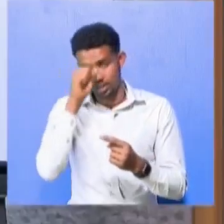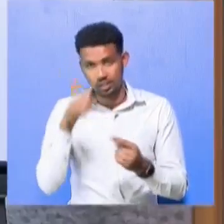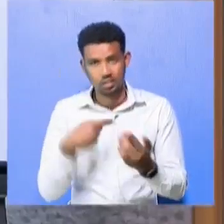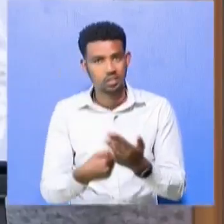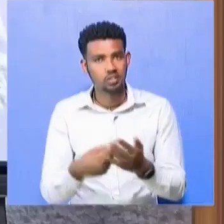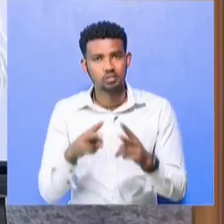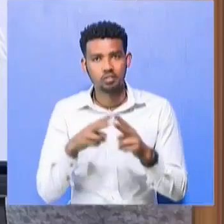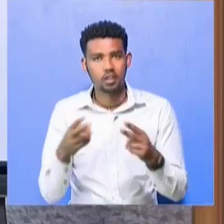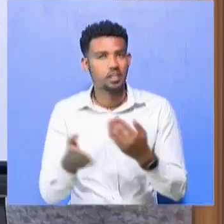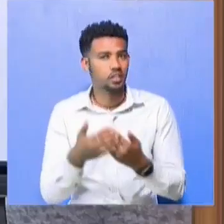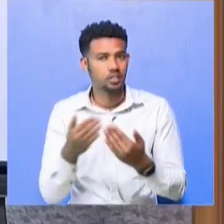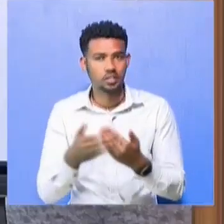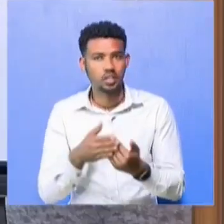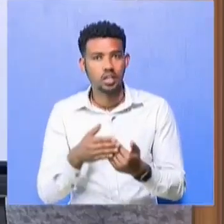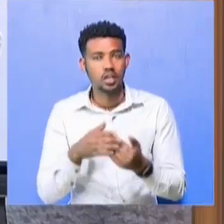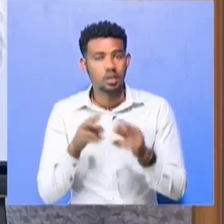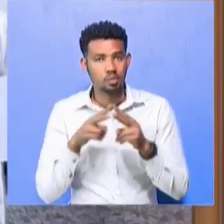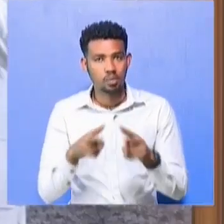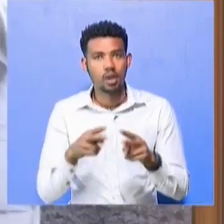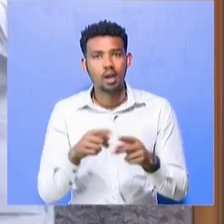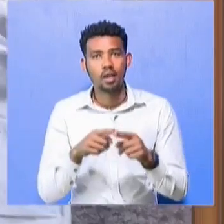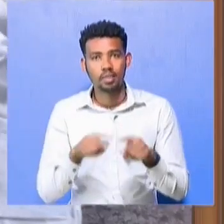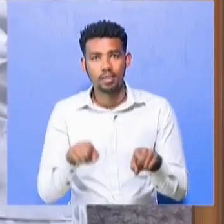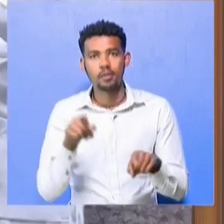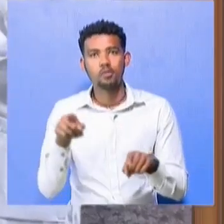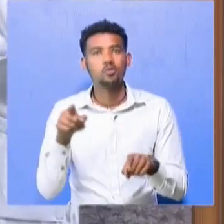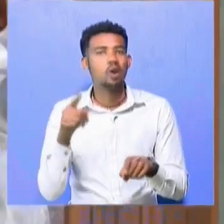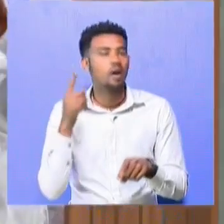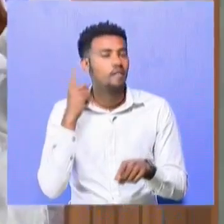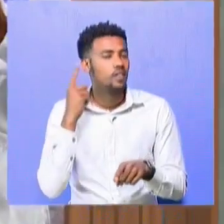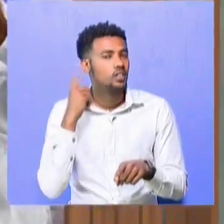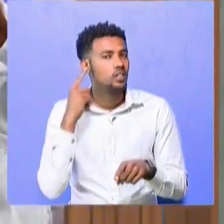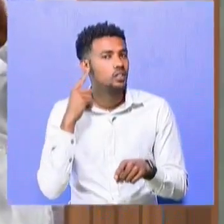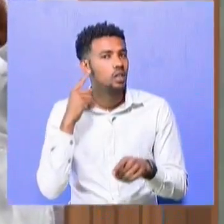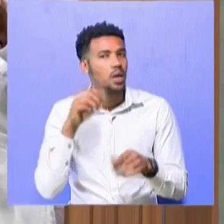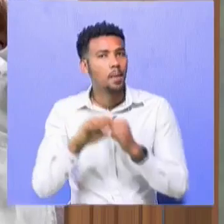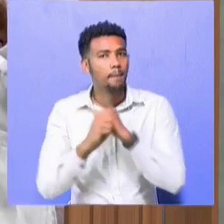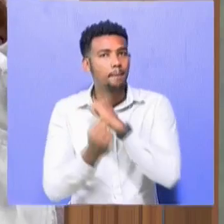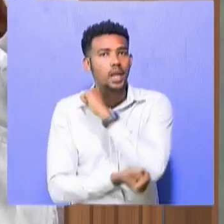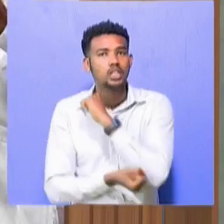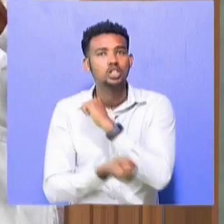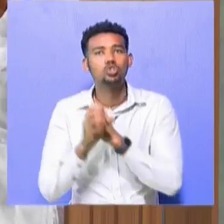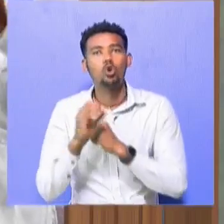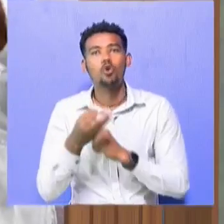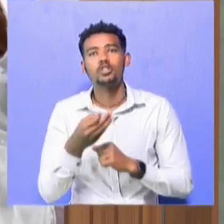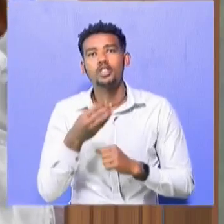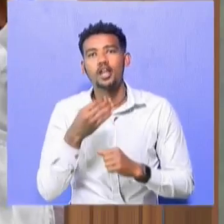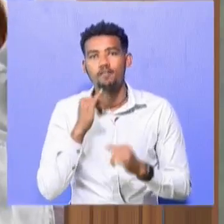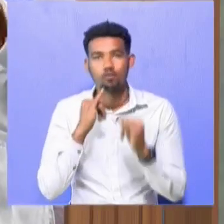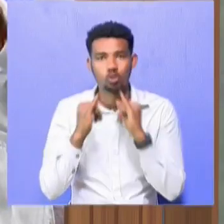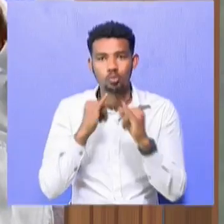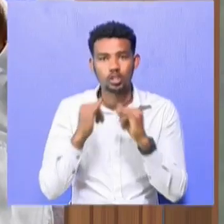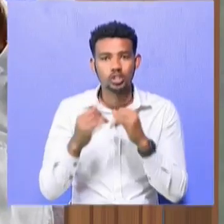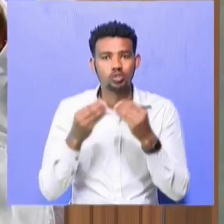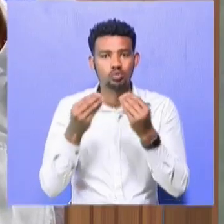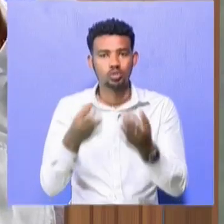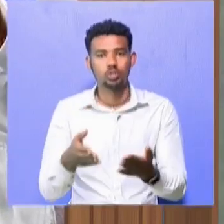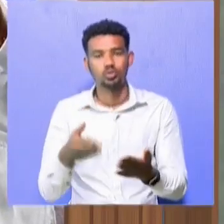listening activity or your listening issue has to be based on the information that's given in the